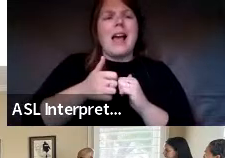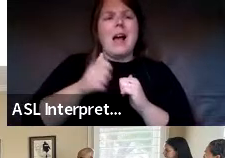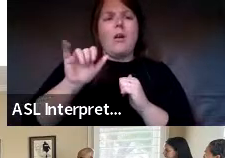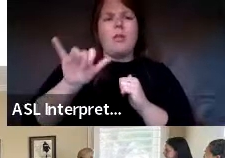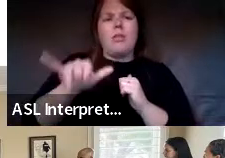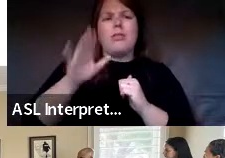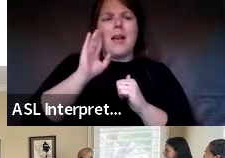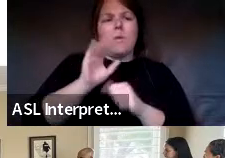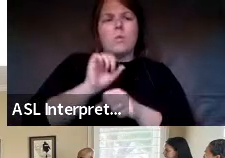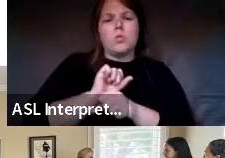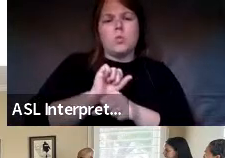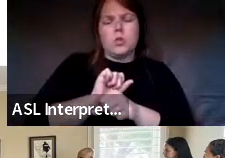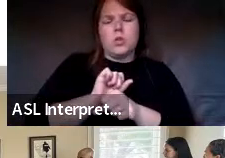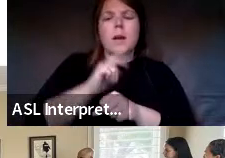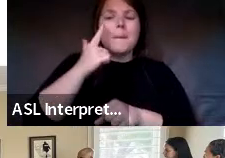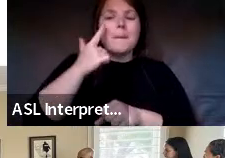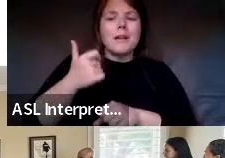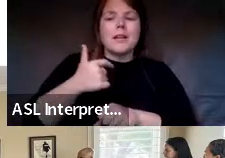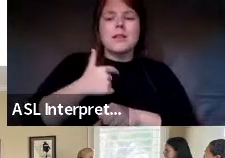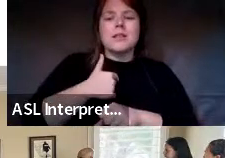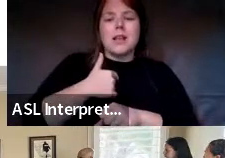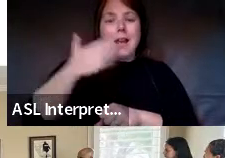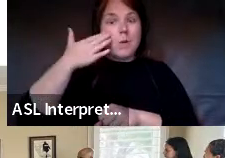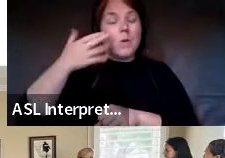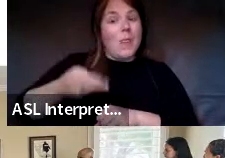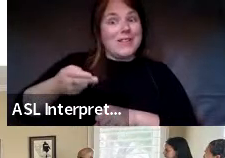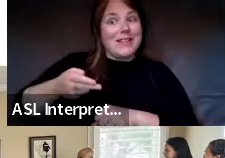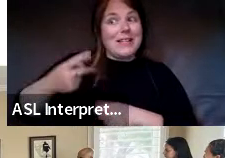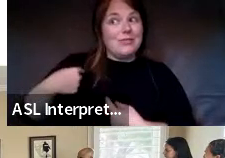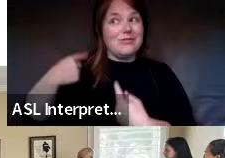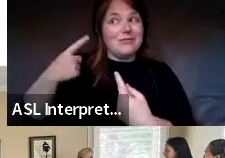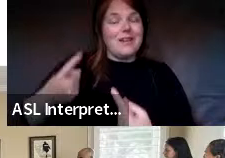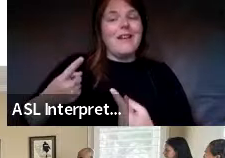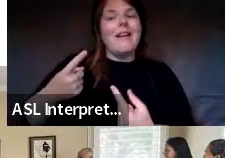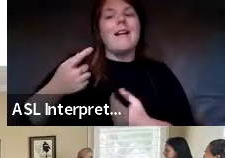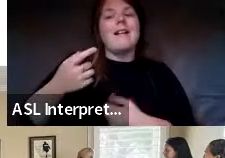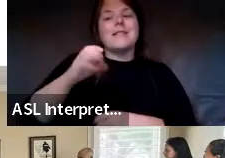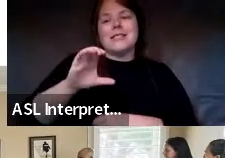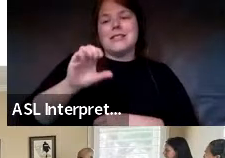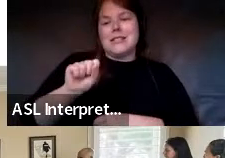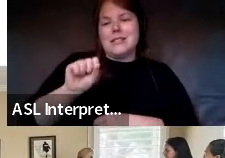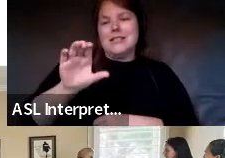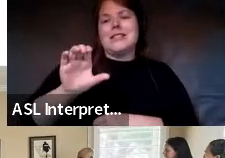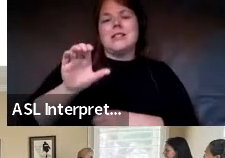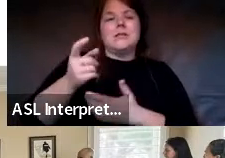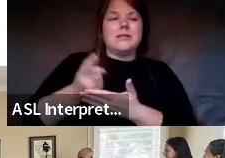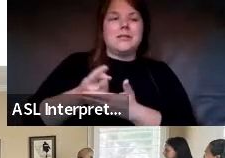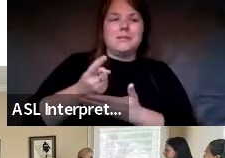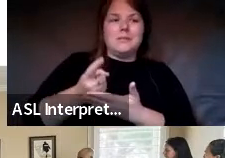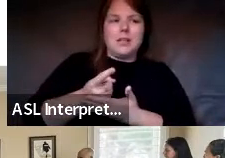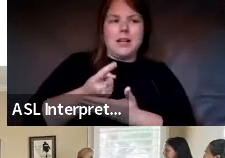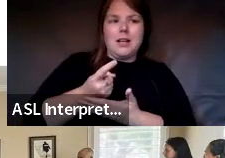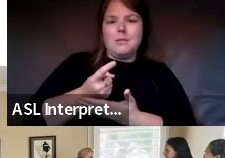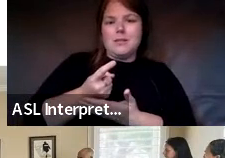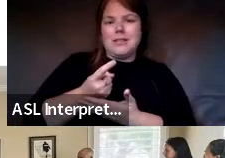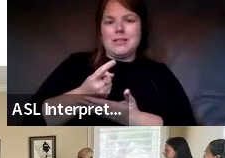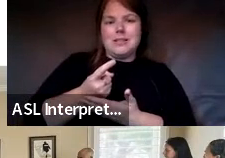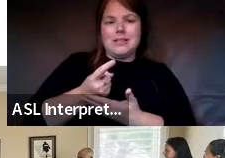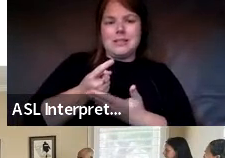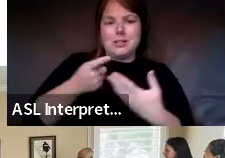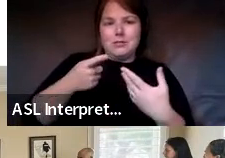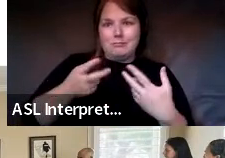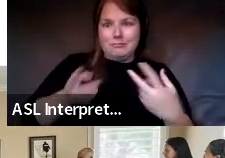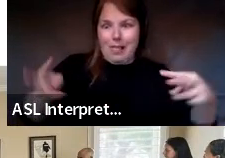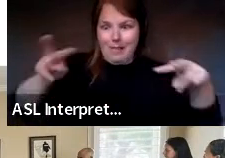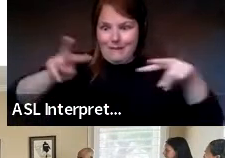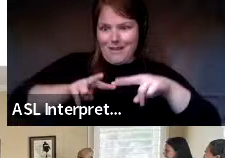work. Because Mm, I know there's been a history of amongst the CSCs where sometimes throughout the valley we